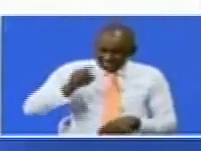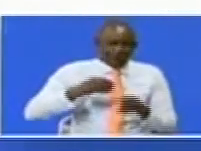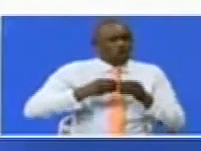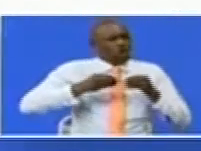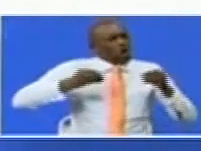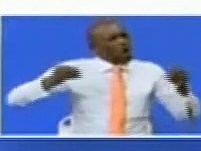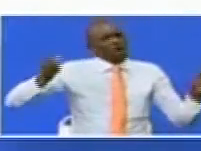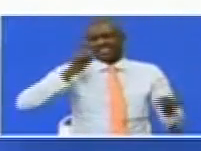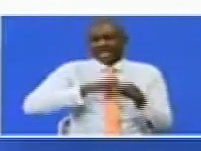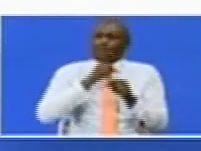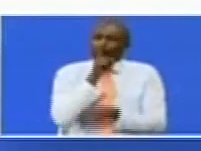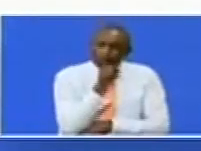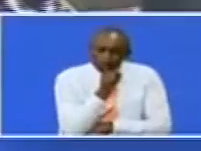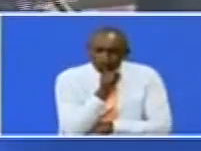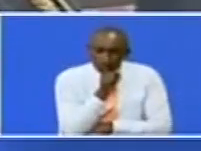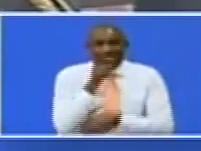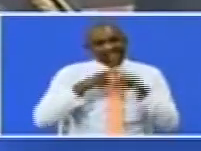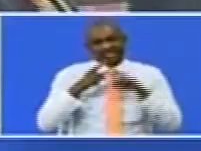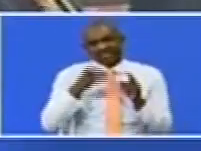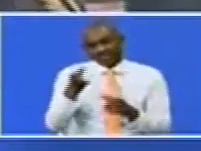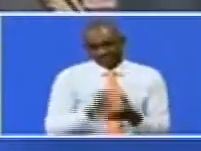low profile for some years now.